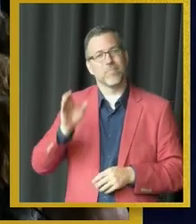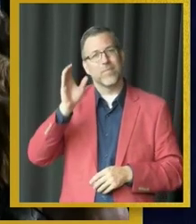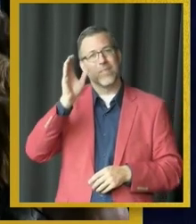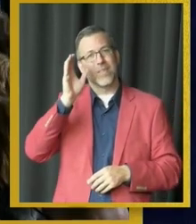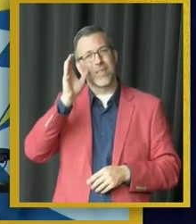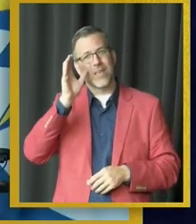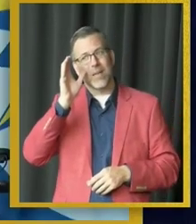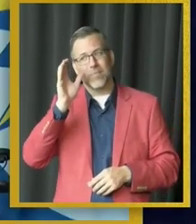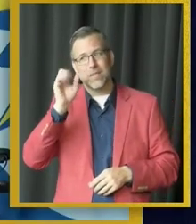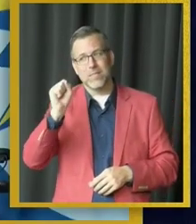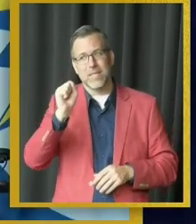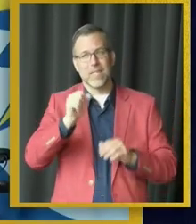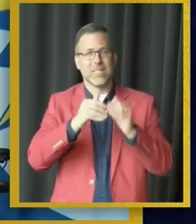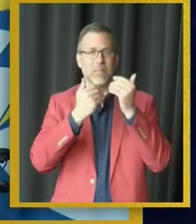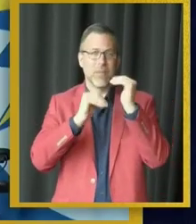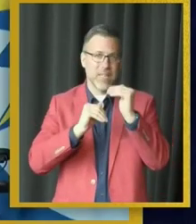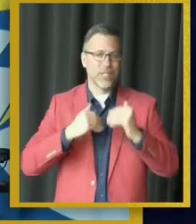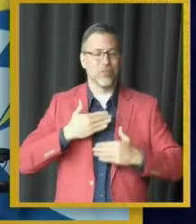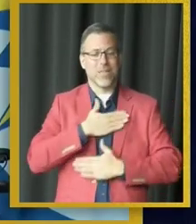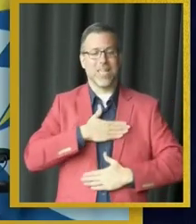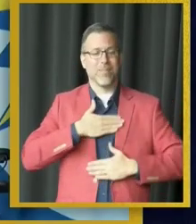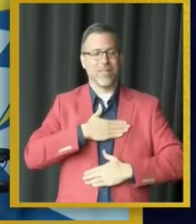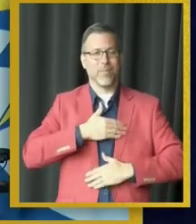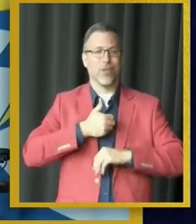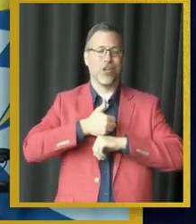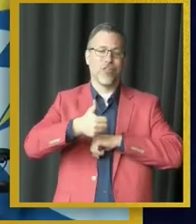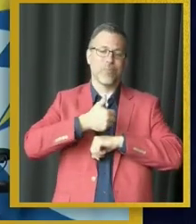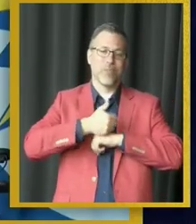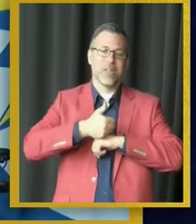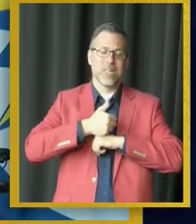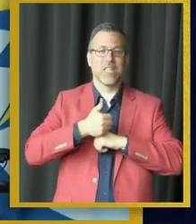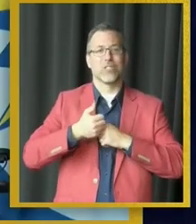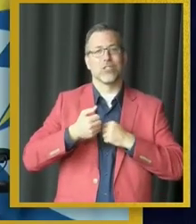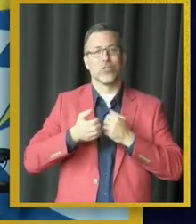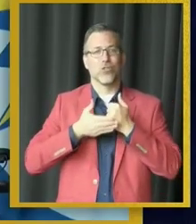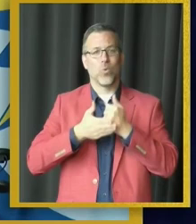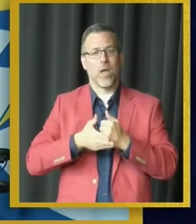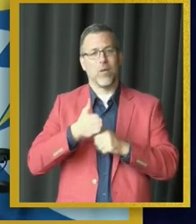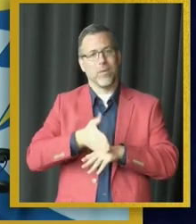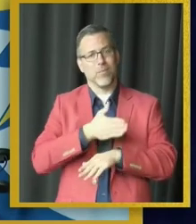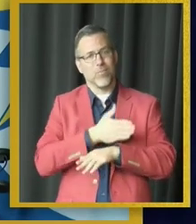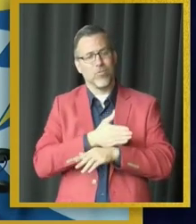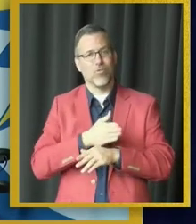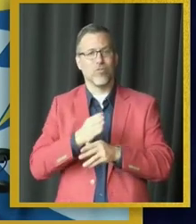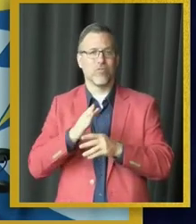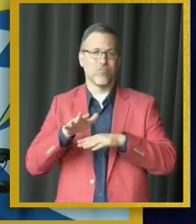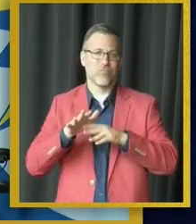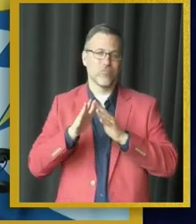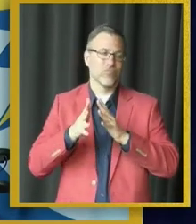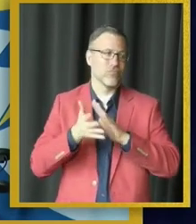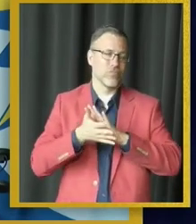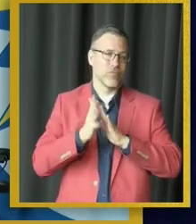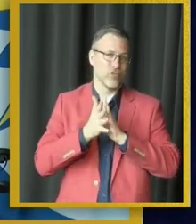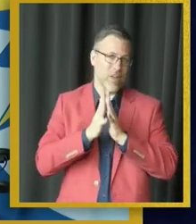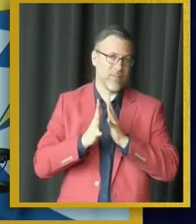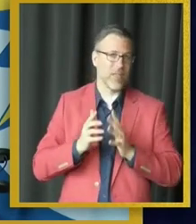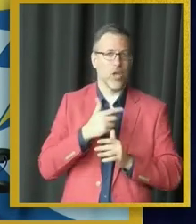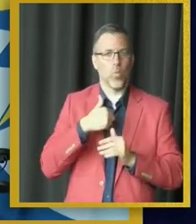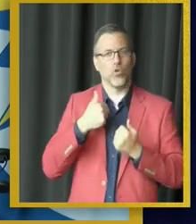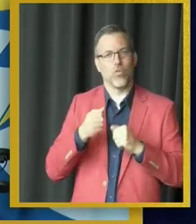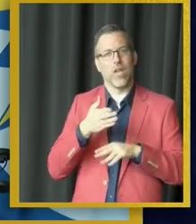Common sense limitations on entertainment transportation vehicles to improve the flow of traffic. We are working to protect our quality of